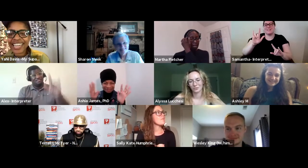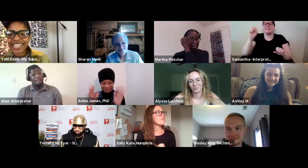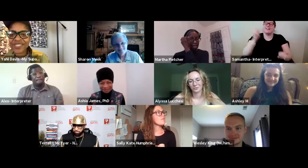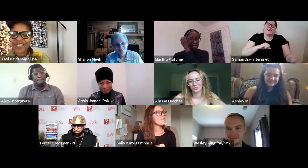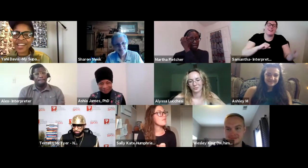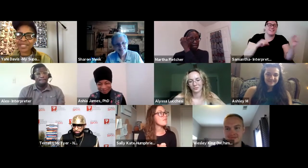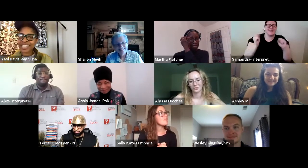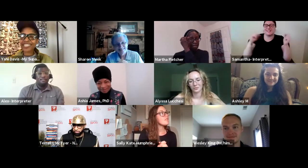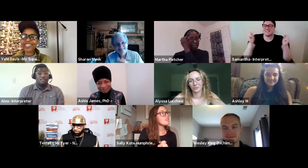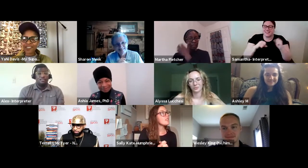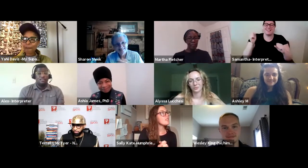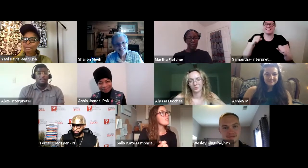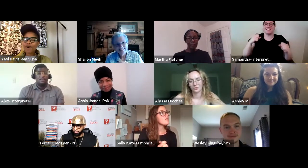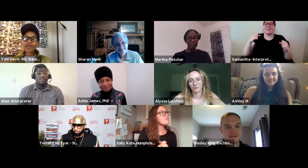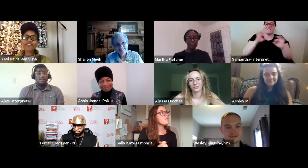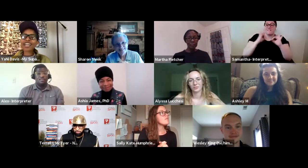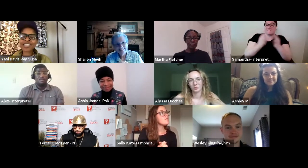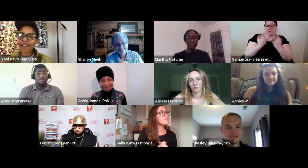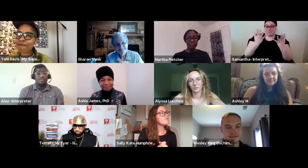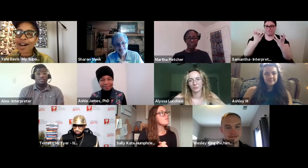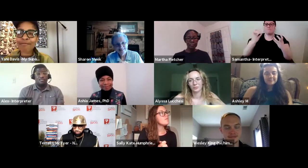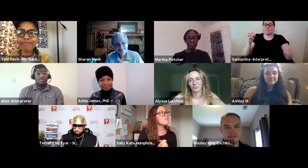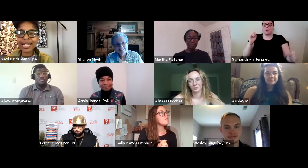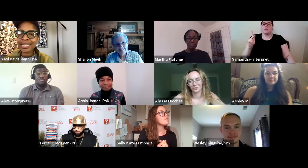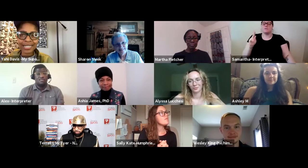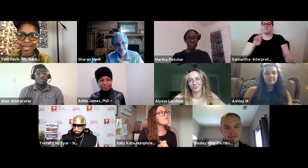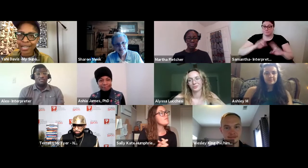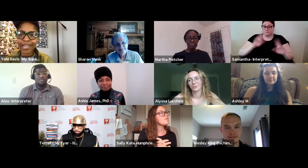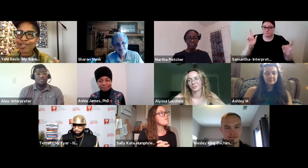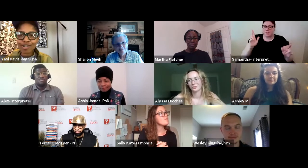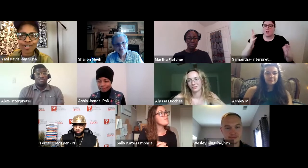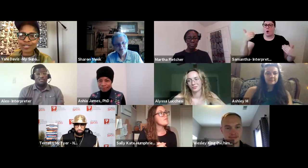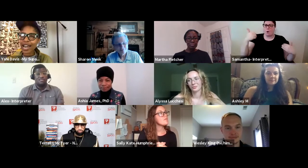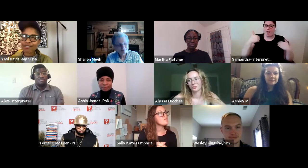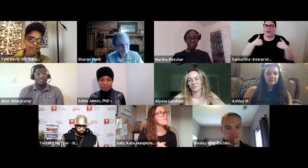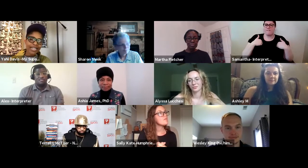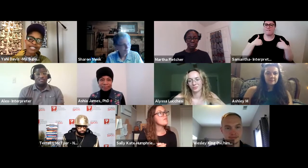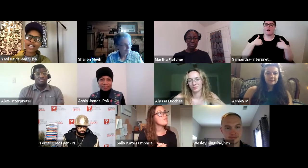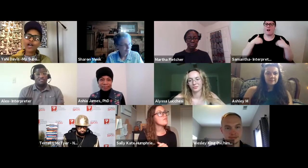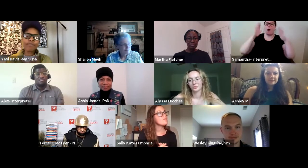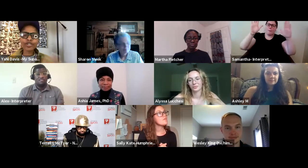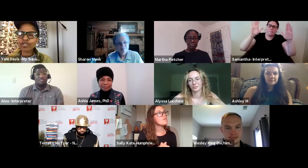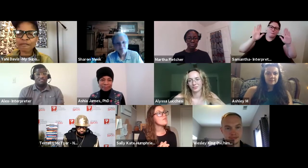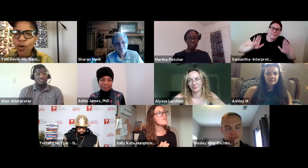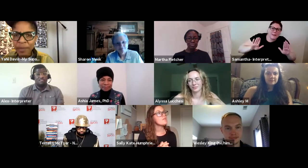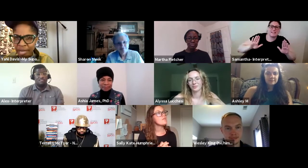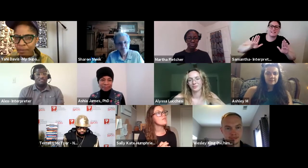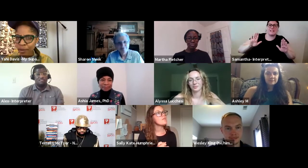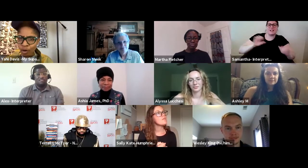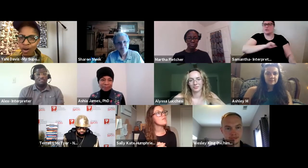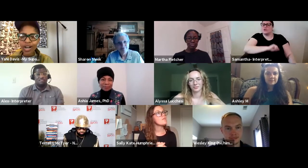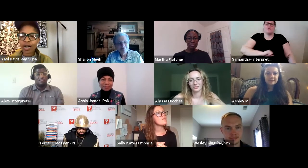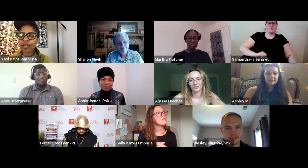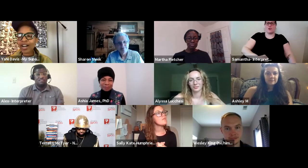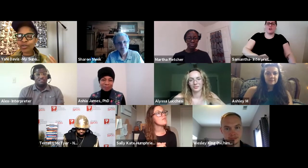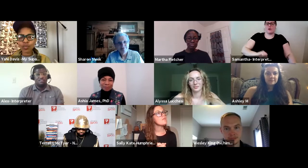yes, yes. Family, look, we've got some amazing heroes, heroines, beautiful